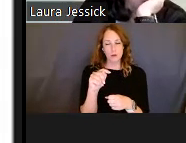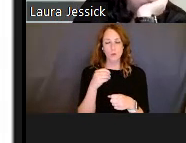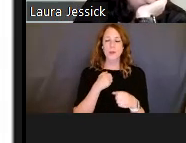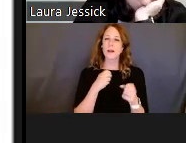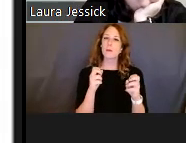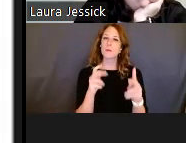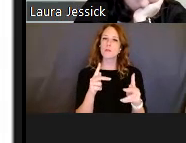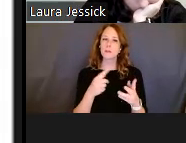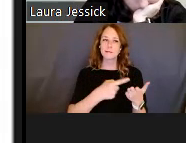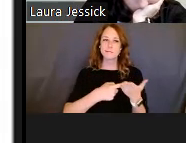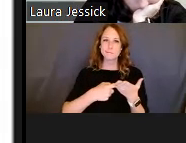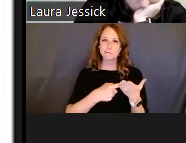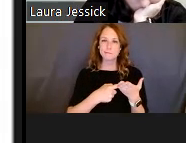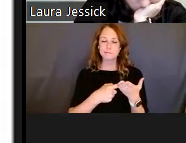discuss